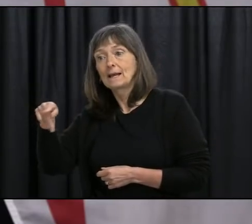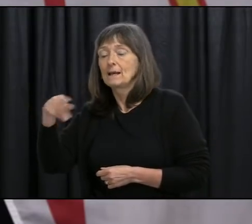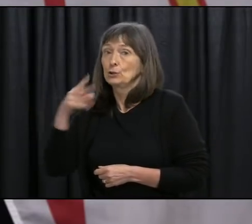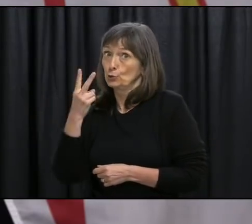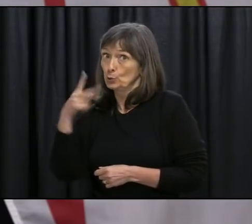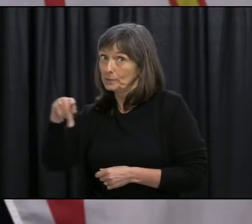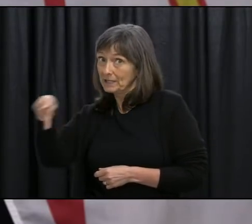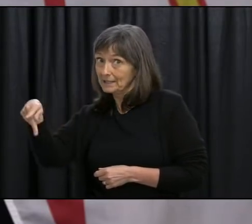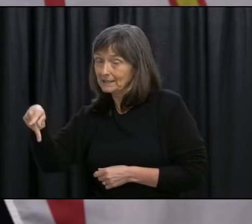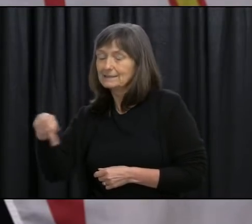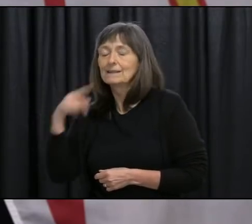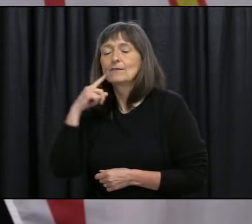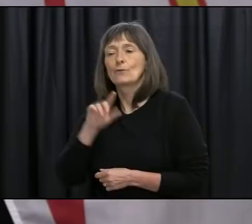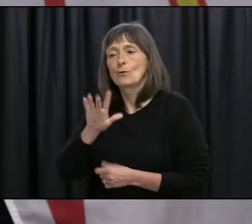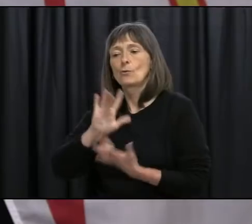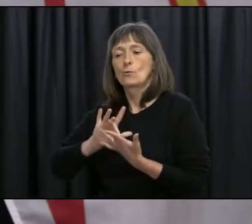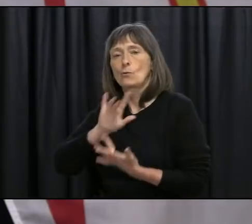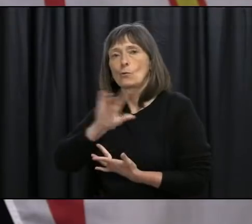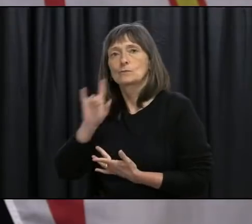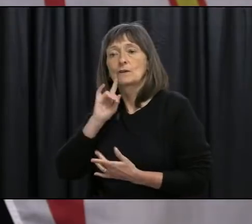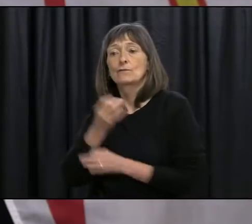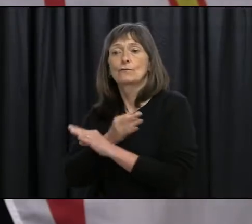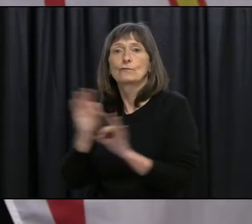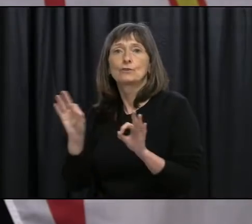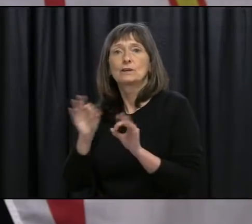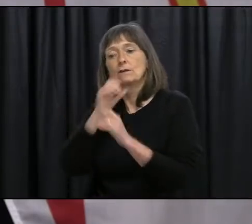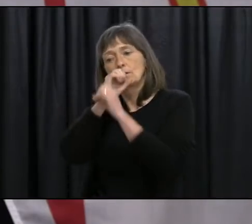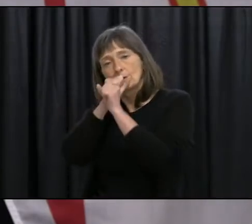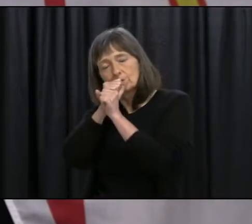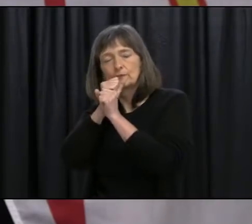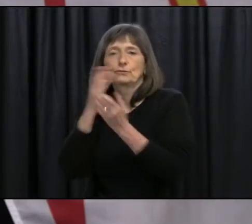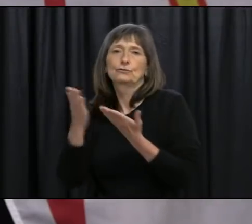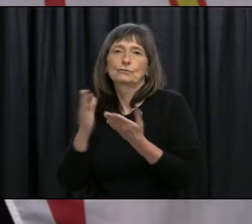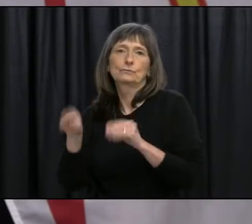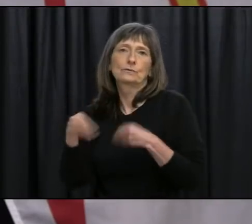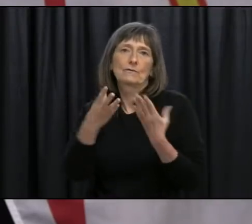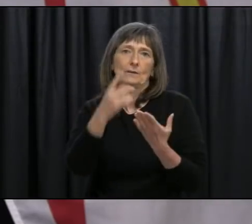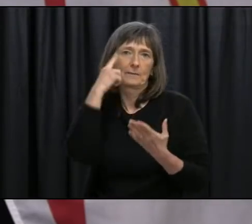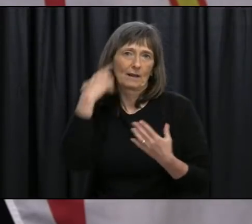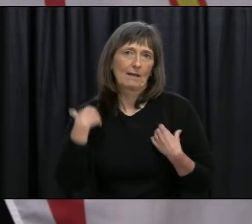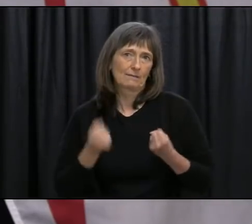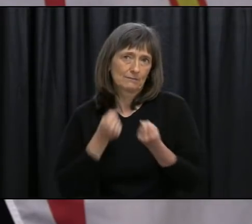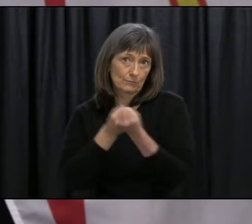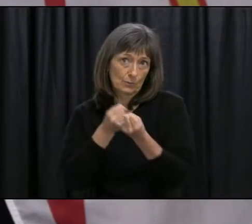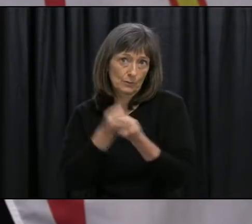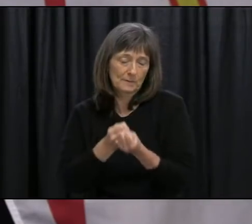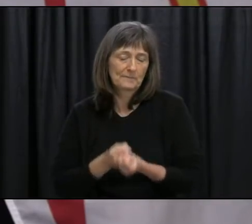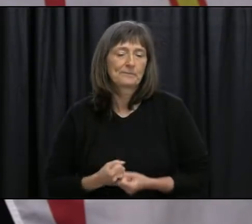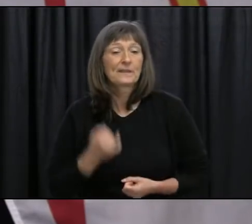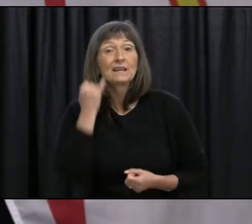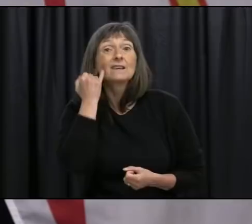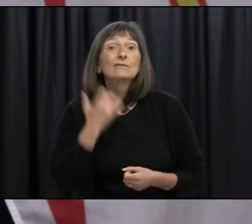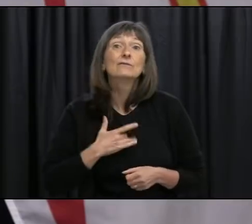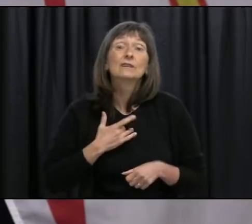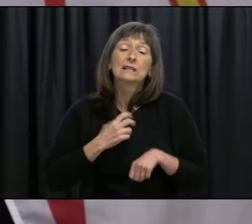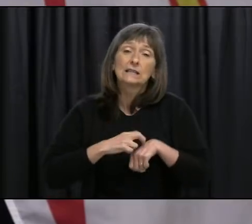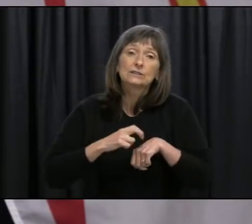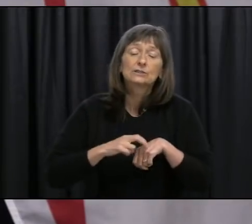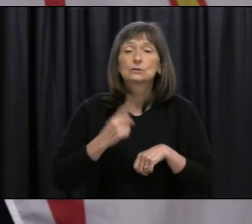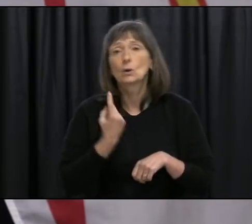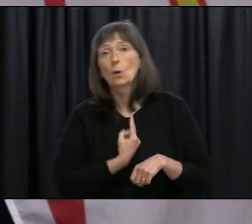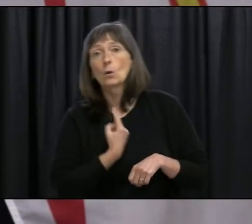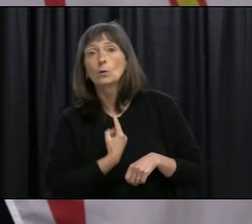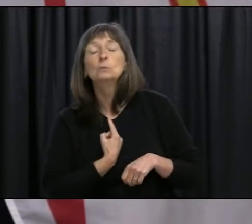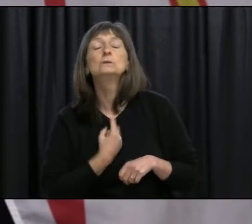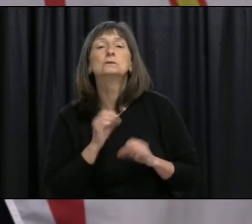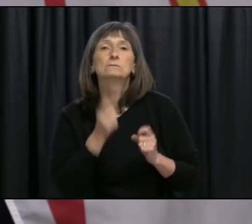available locally, confidentially, and free. If you are feeling anxious and alone, you can also call the